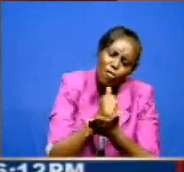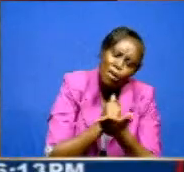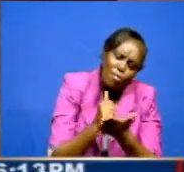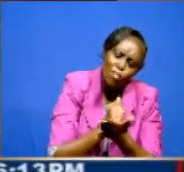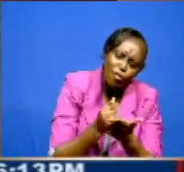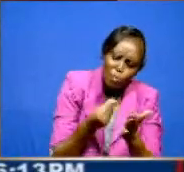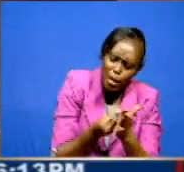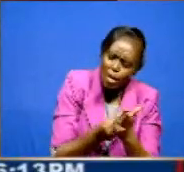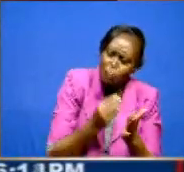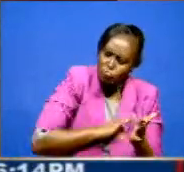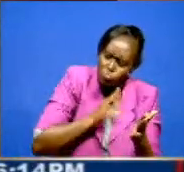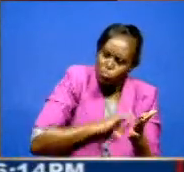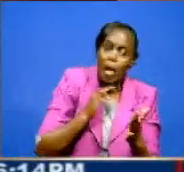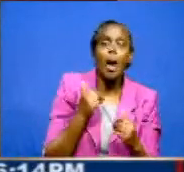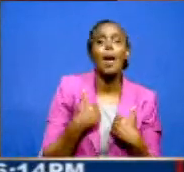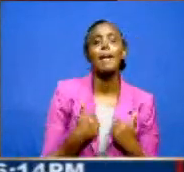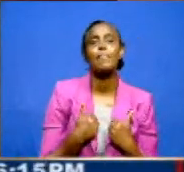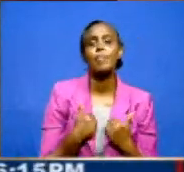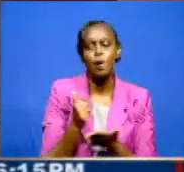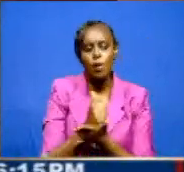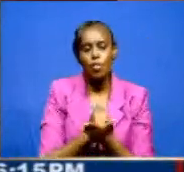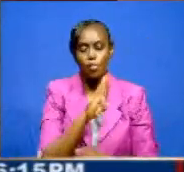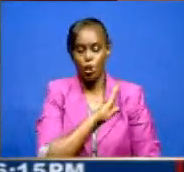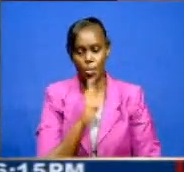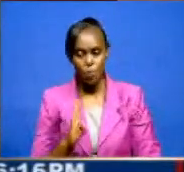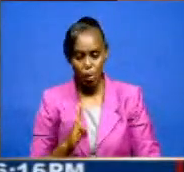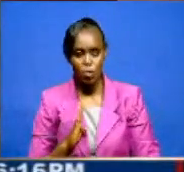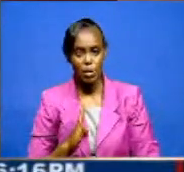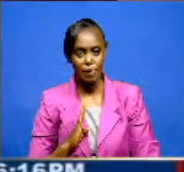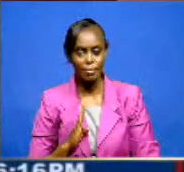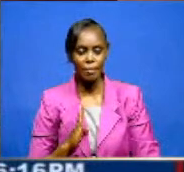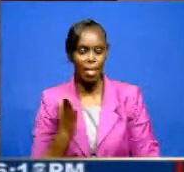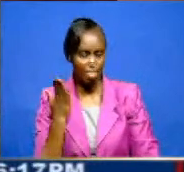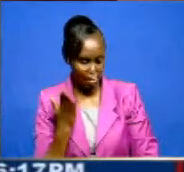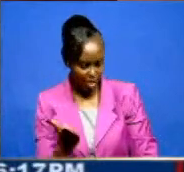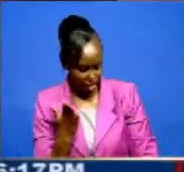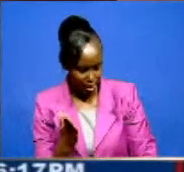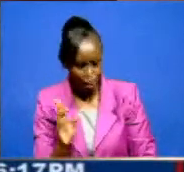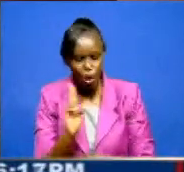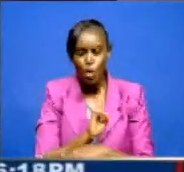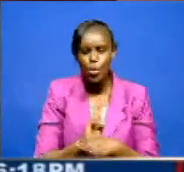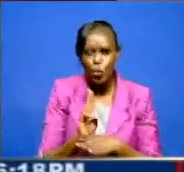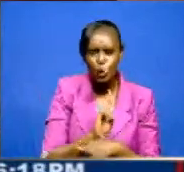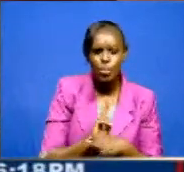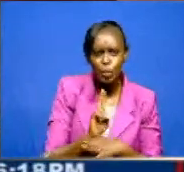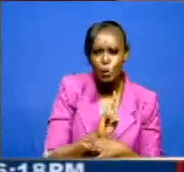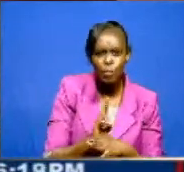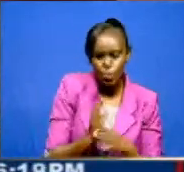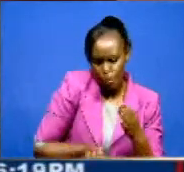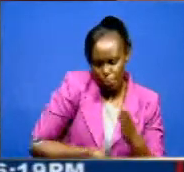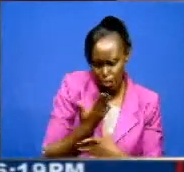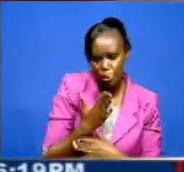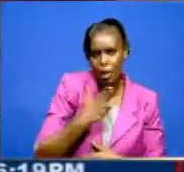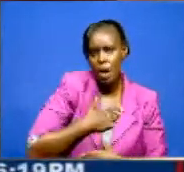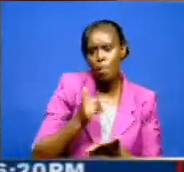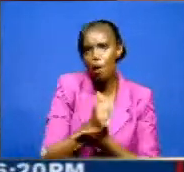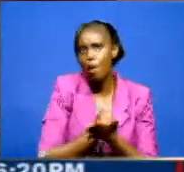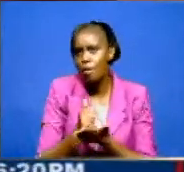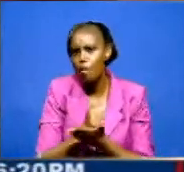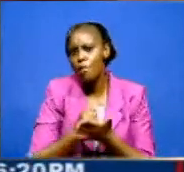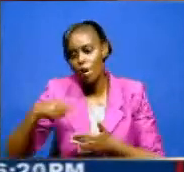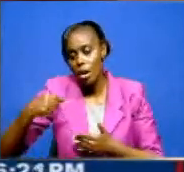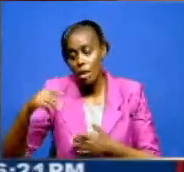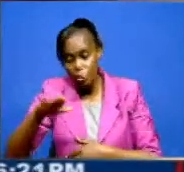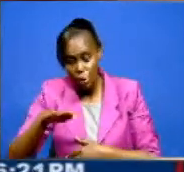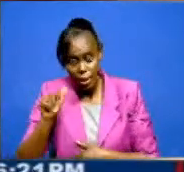Mr. Speaker, Coffee Board of the day used to produce our coffee in industrial